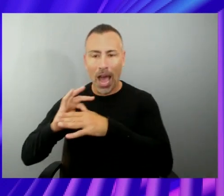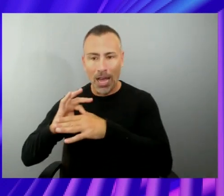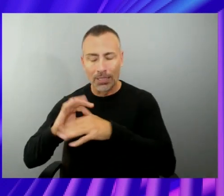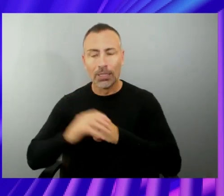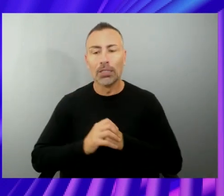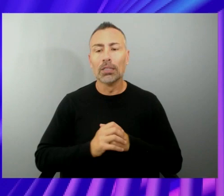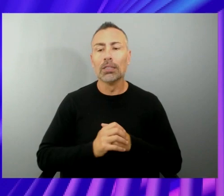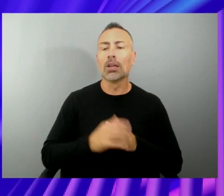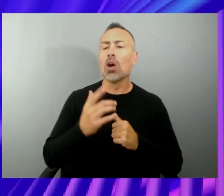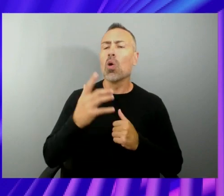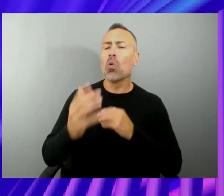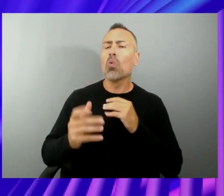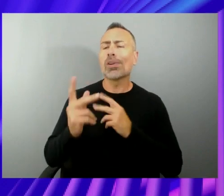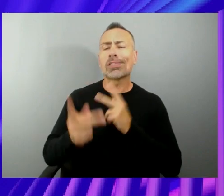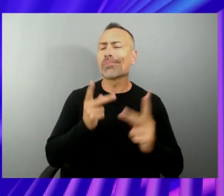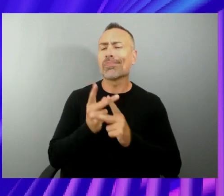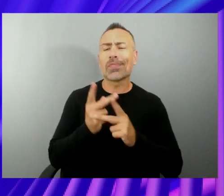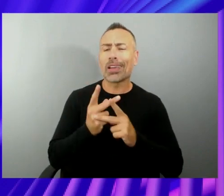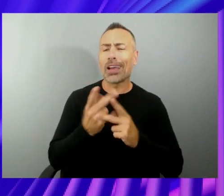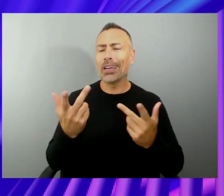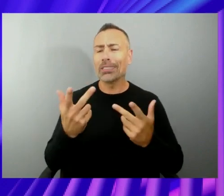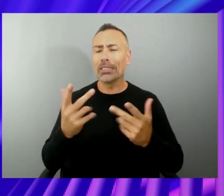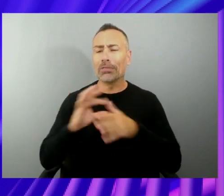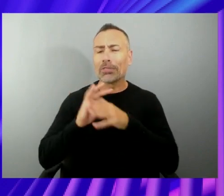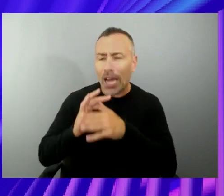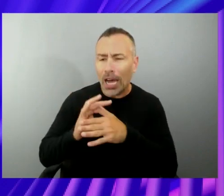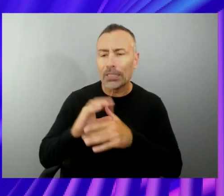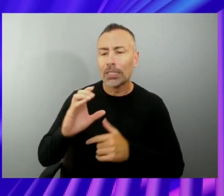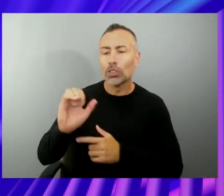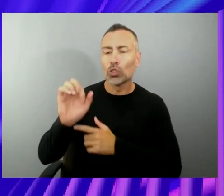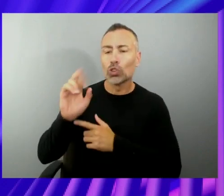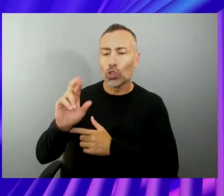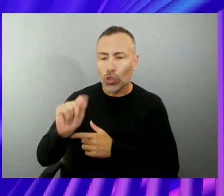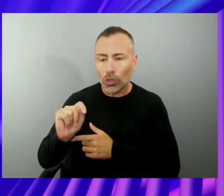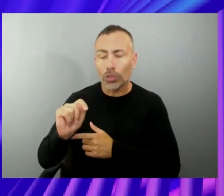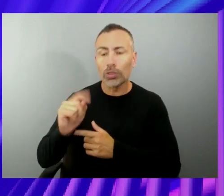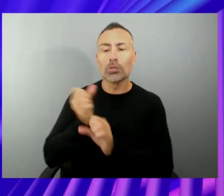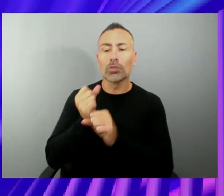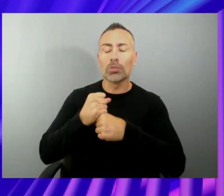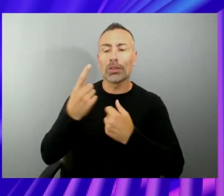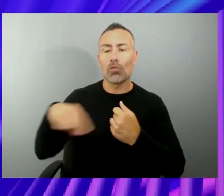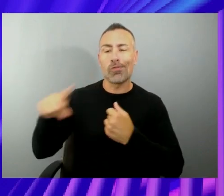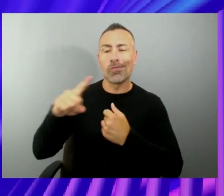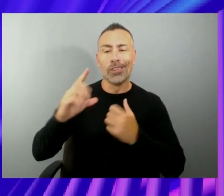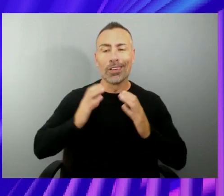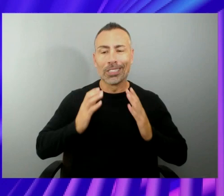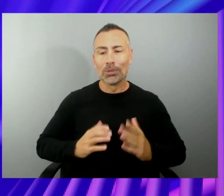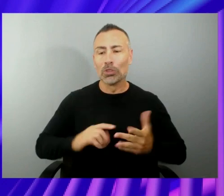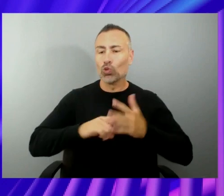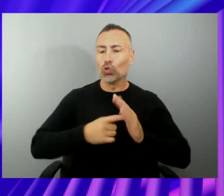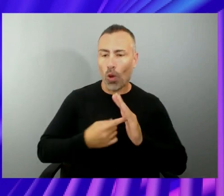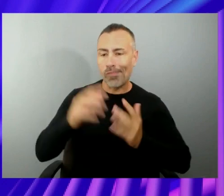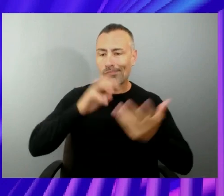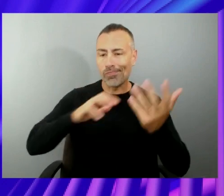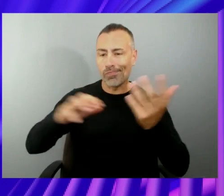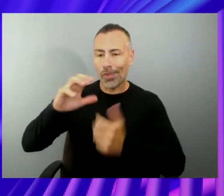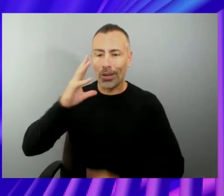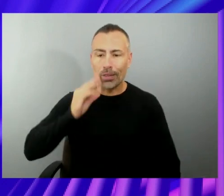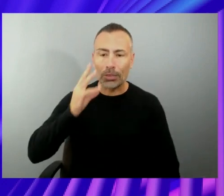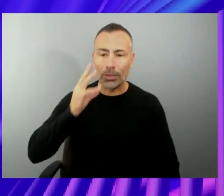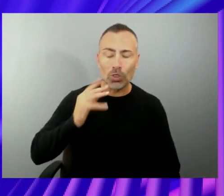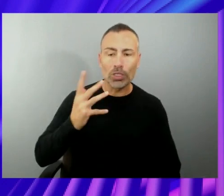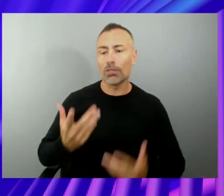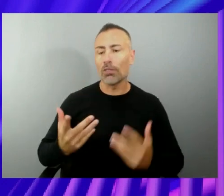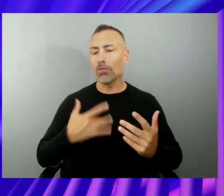is producing to help our customers start their cloud journeys on how to be more comfortable with security within